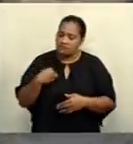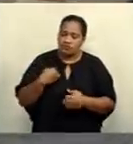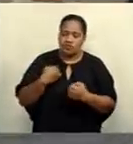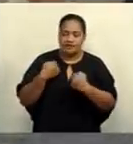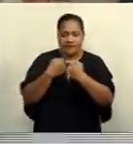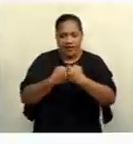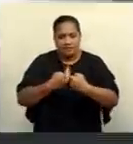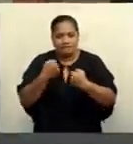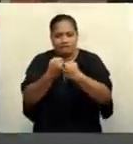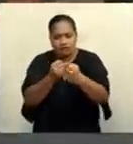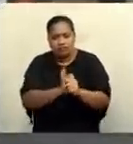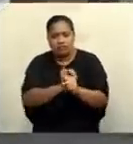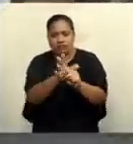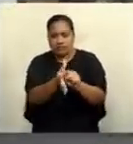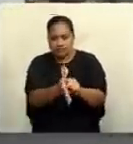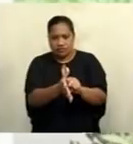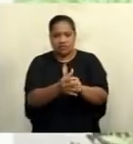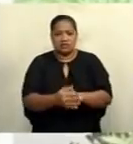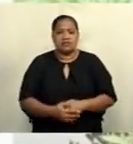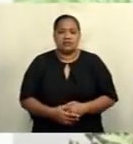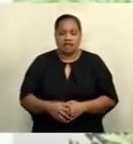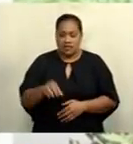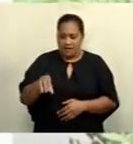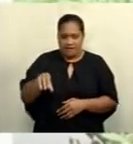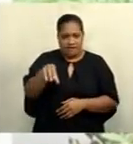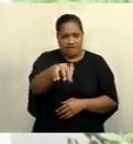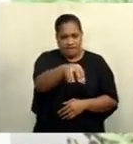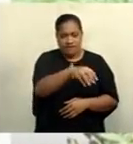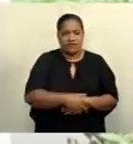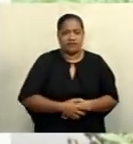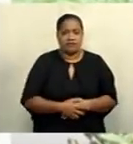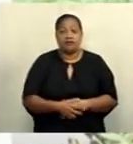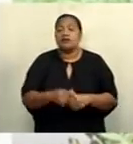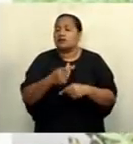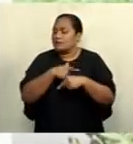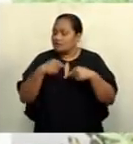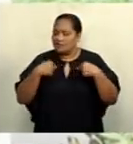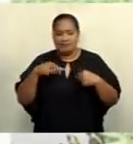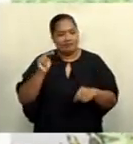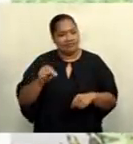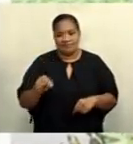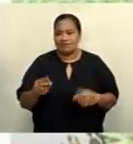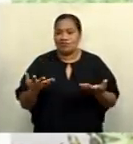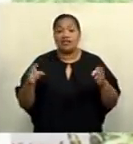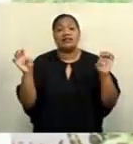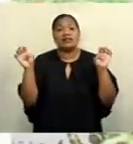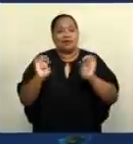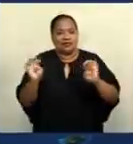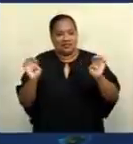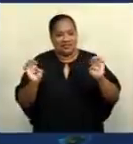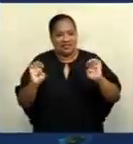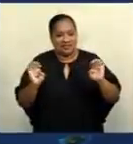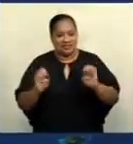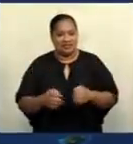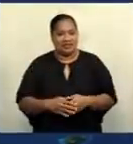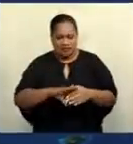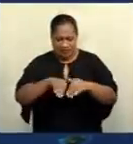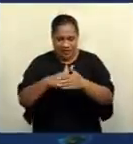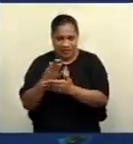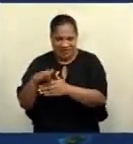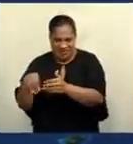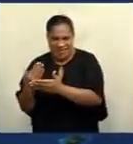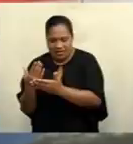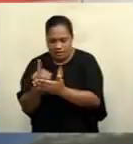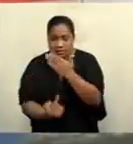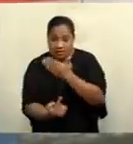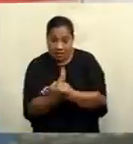still providing non-COVID health services. But also we have to deal with emergency cases that we normally receive on a day-to-day basis.